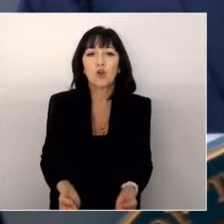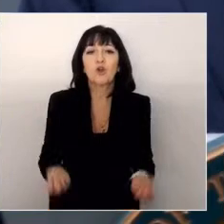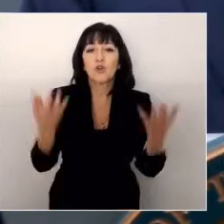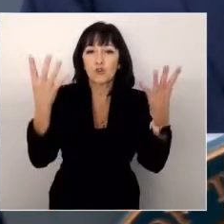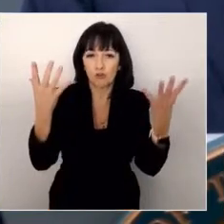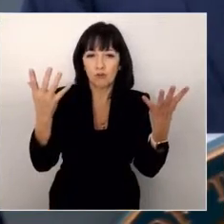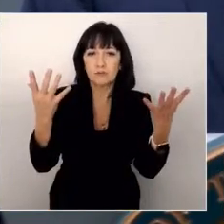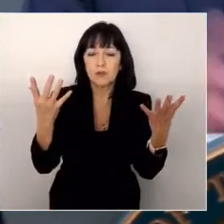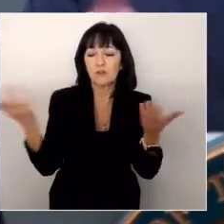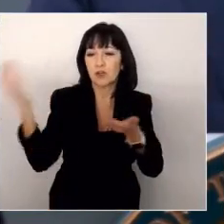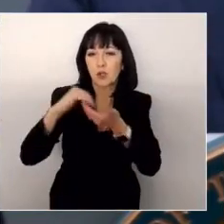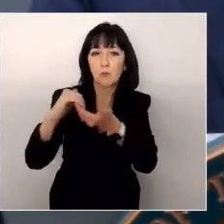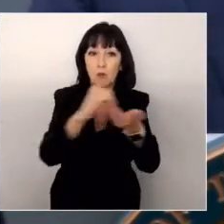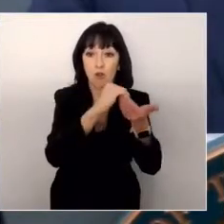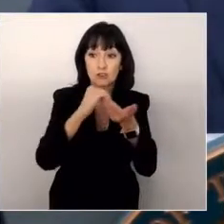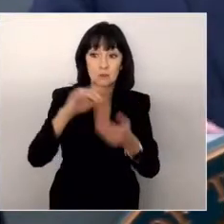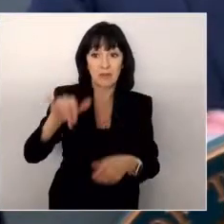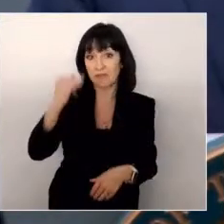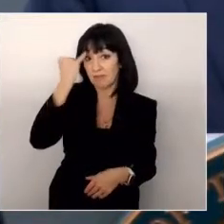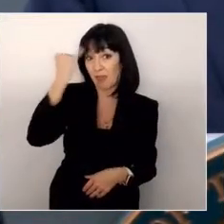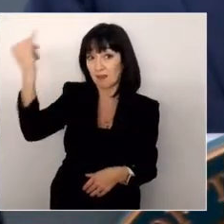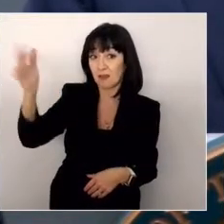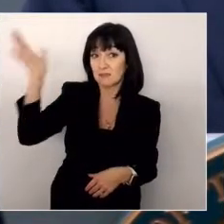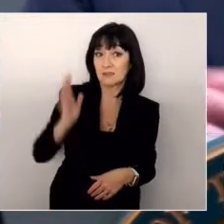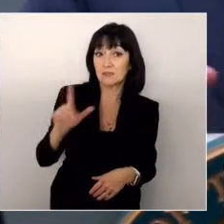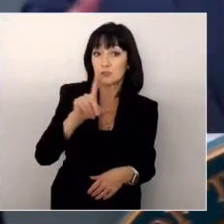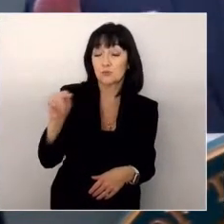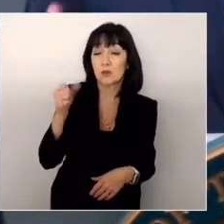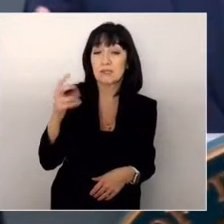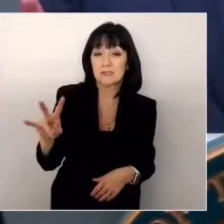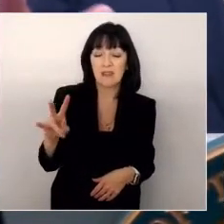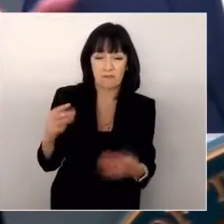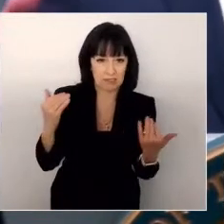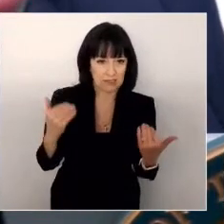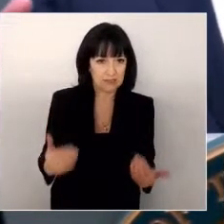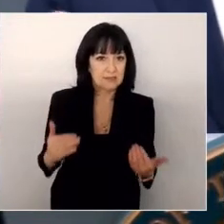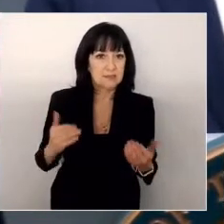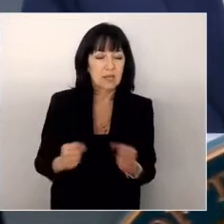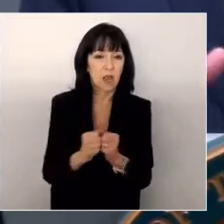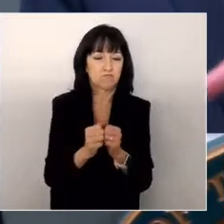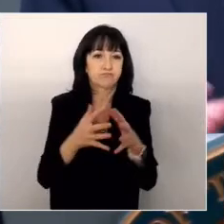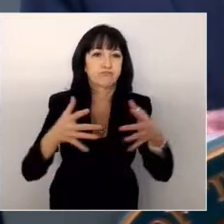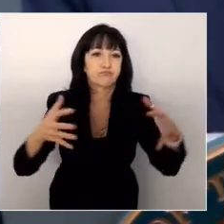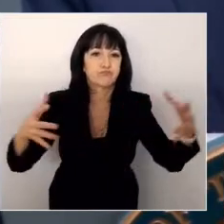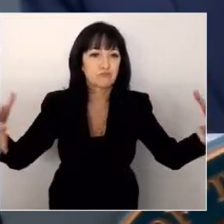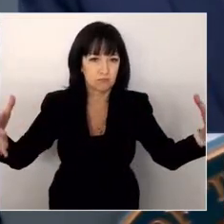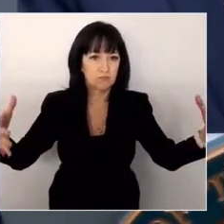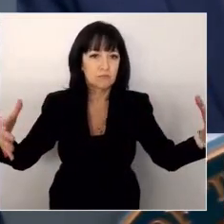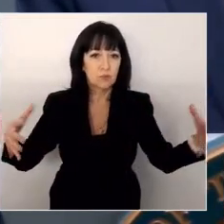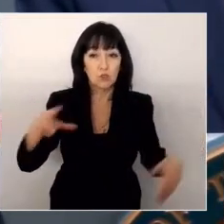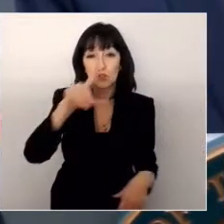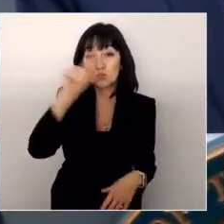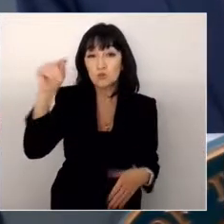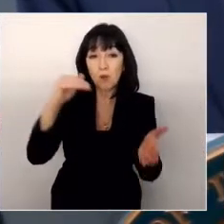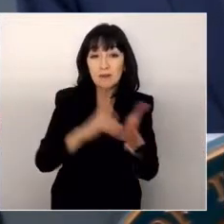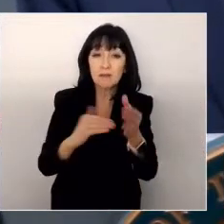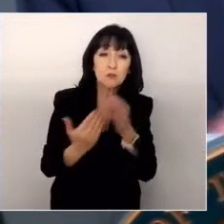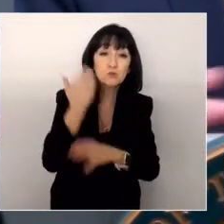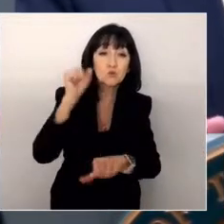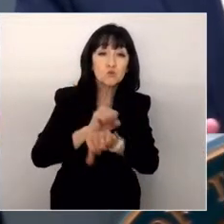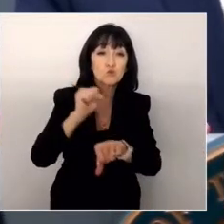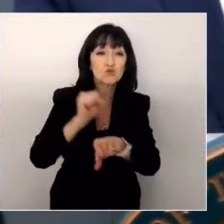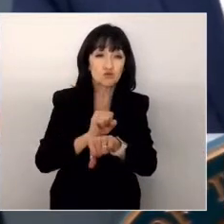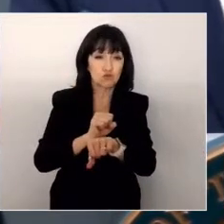off. Despite the pandemic, Delaware employers have added nearly 20,000 new jobs.